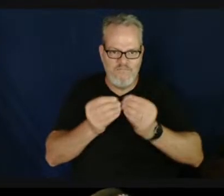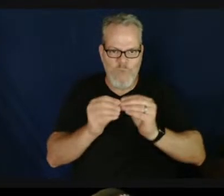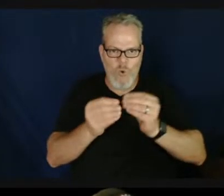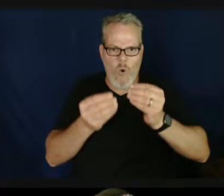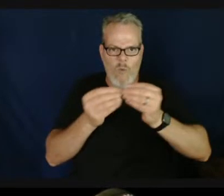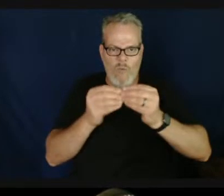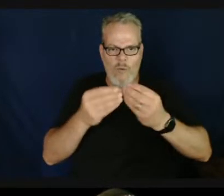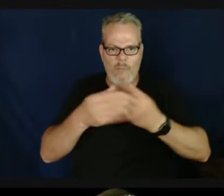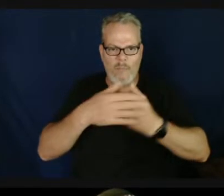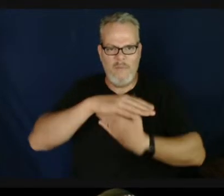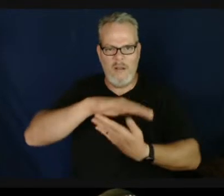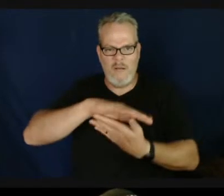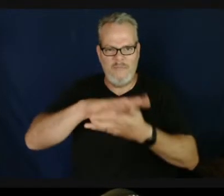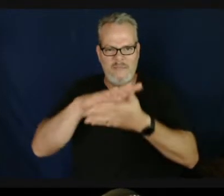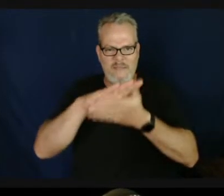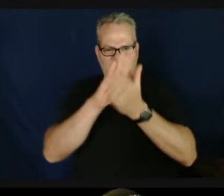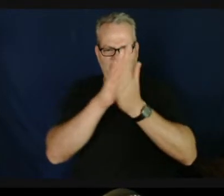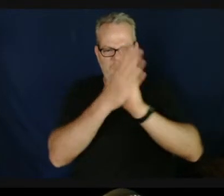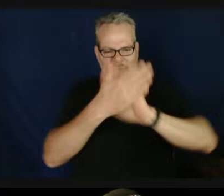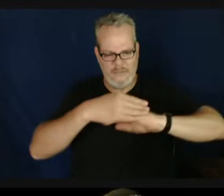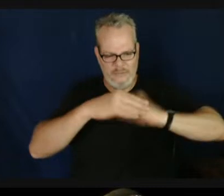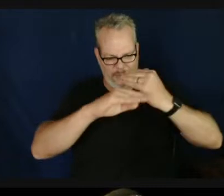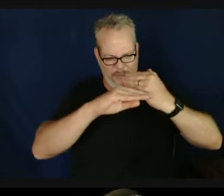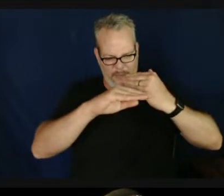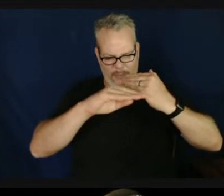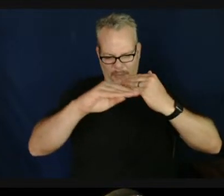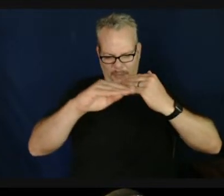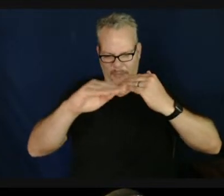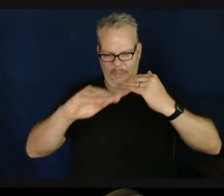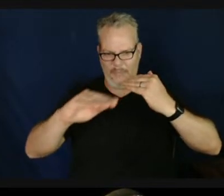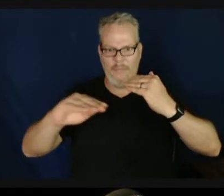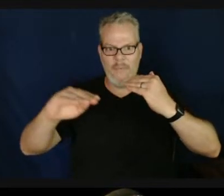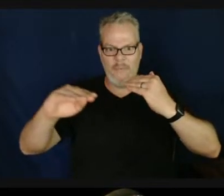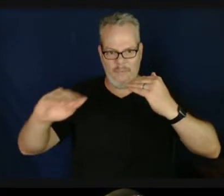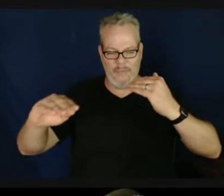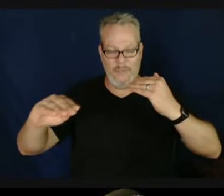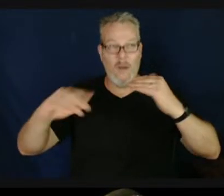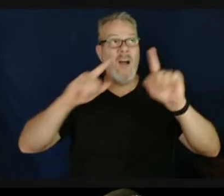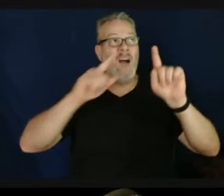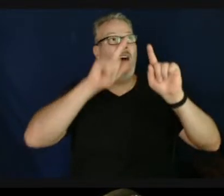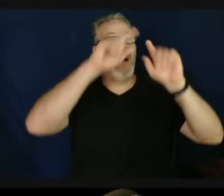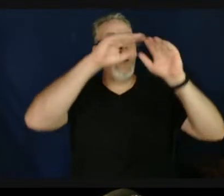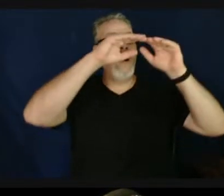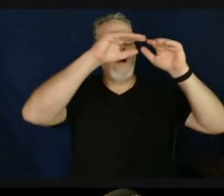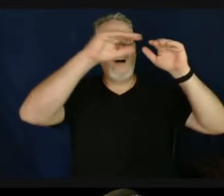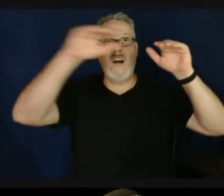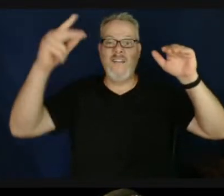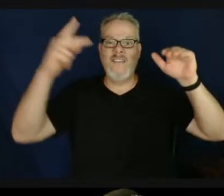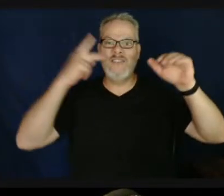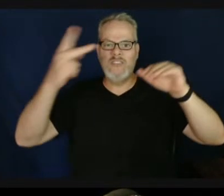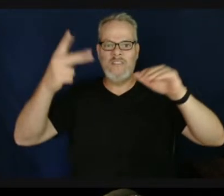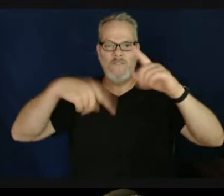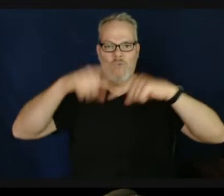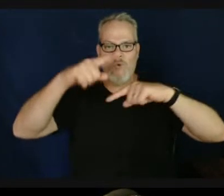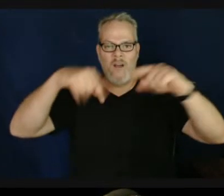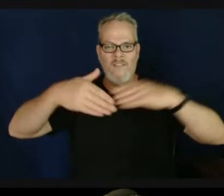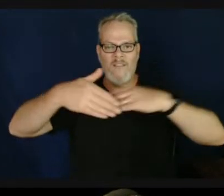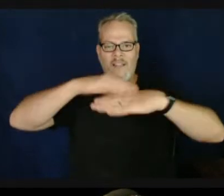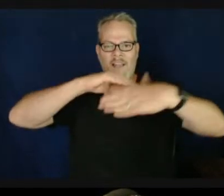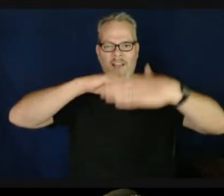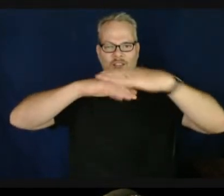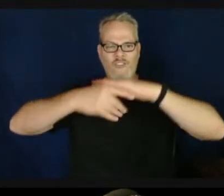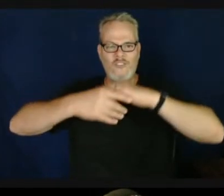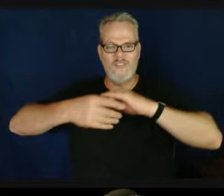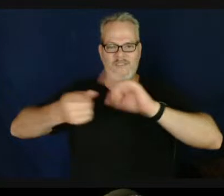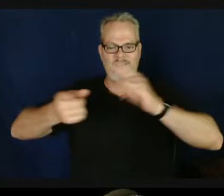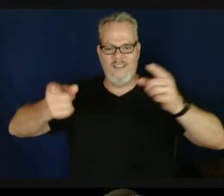out to a nice angle of repose. And of course, on top, you can start seeing these layers up there as well, collecting in the rim. And